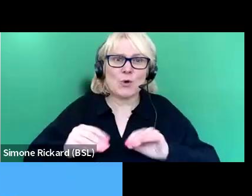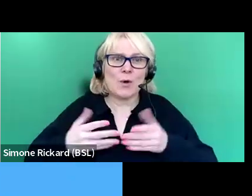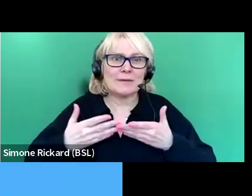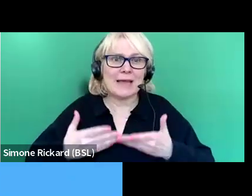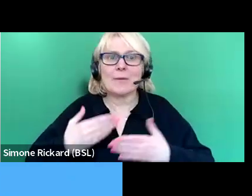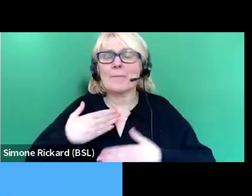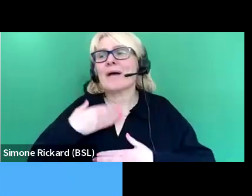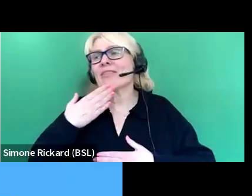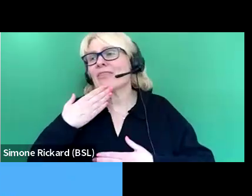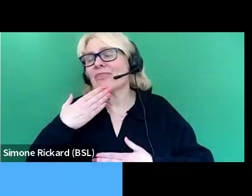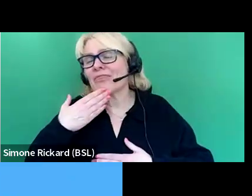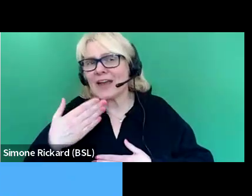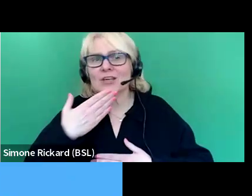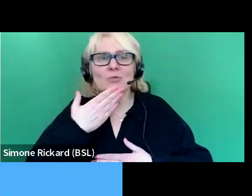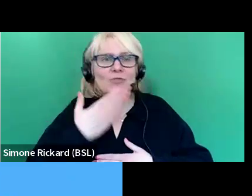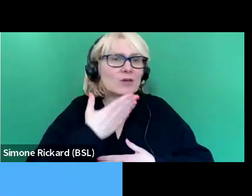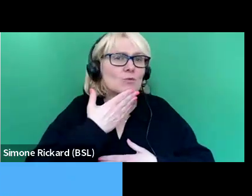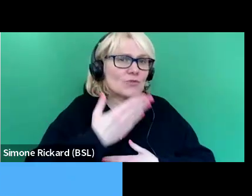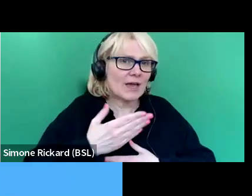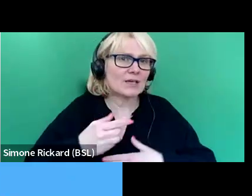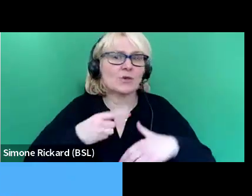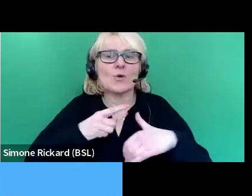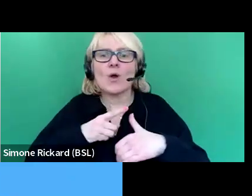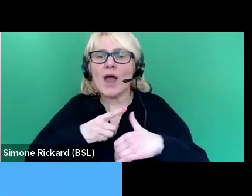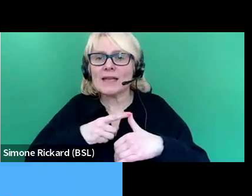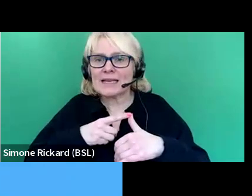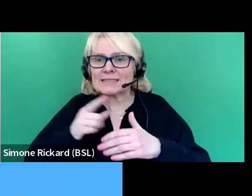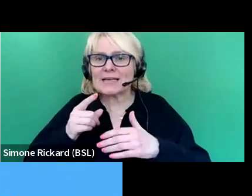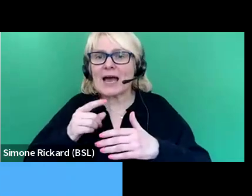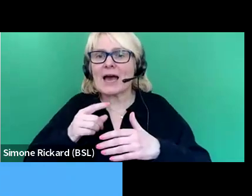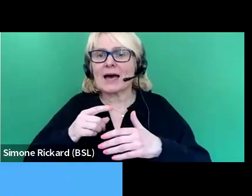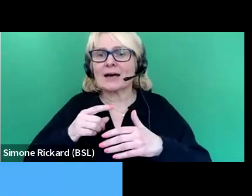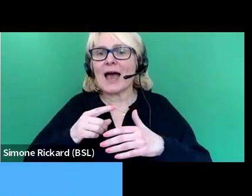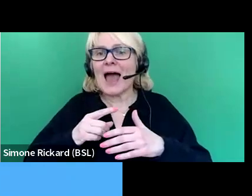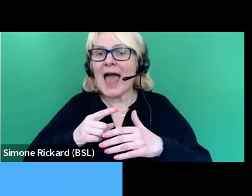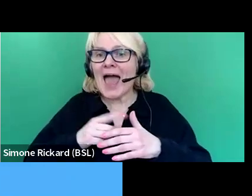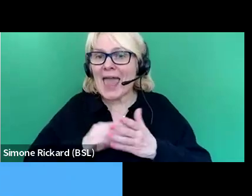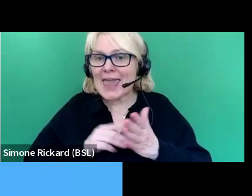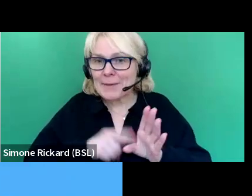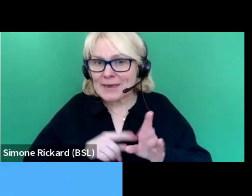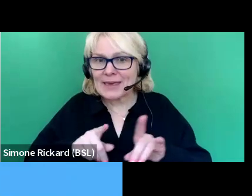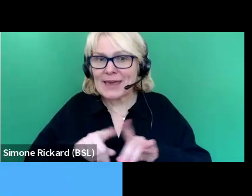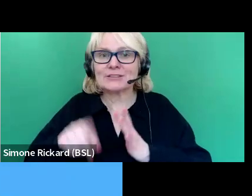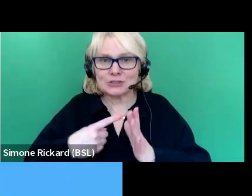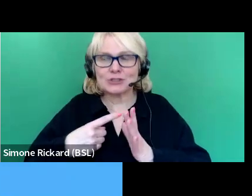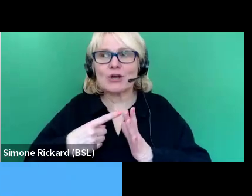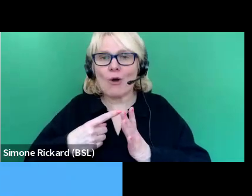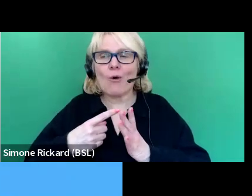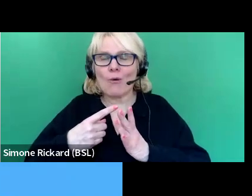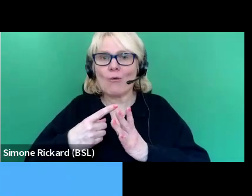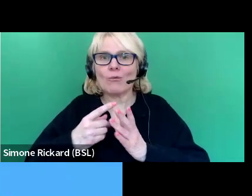much to Anita, Amy, Deborah and Jo for sharing their expertise with us. I think it's really